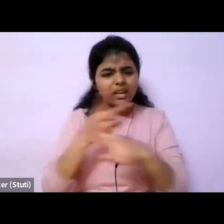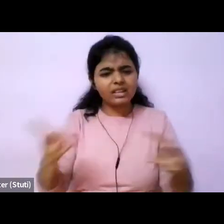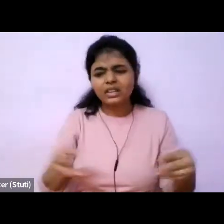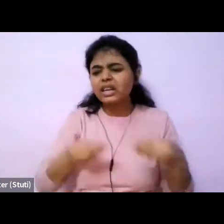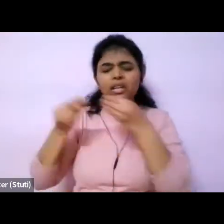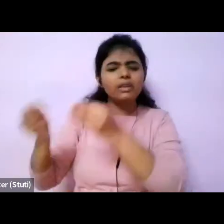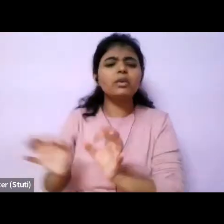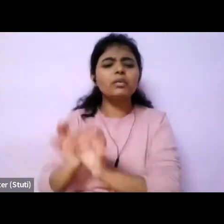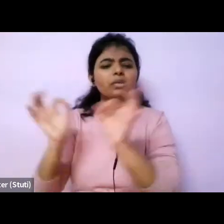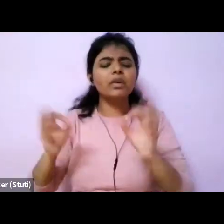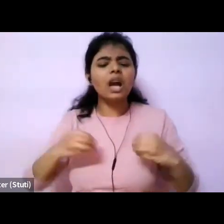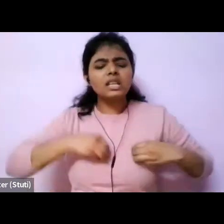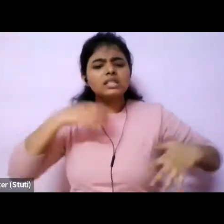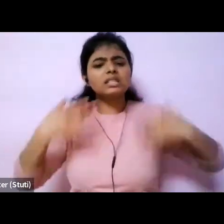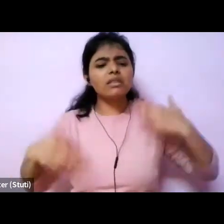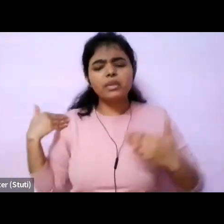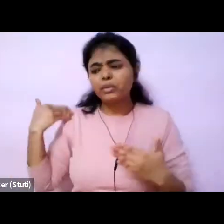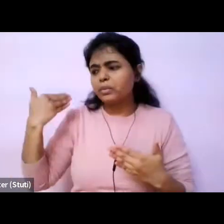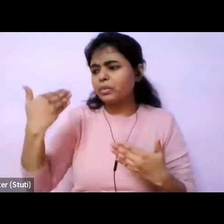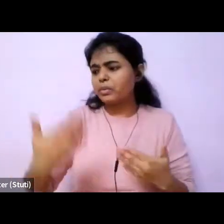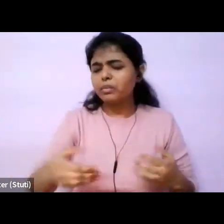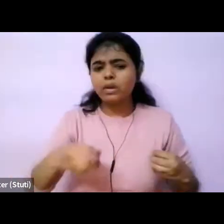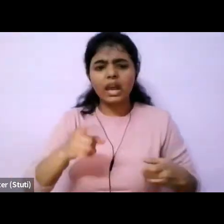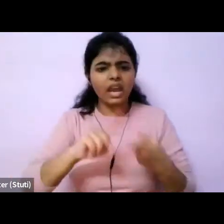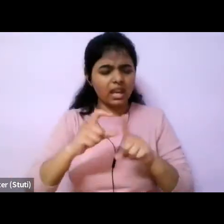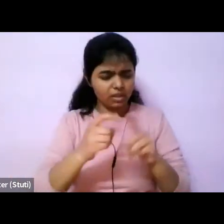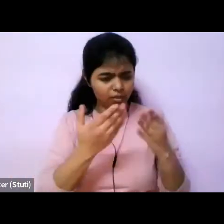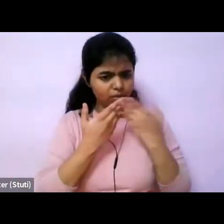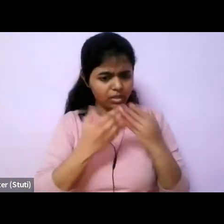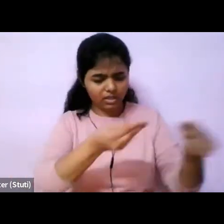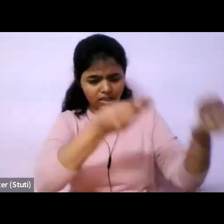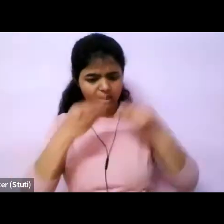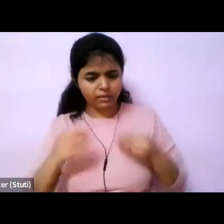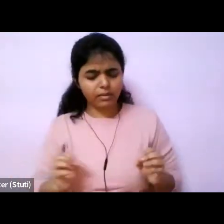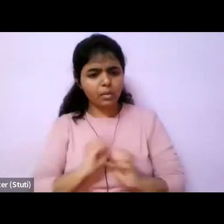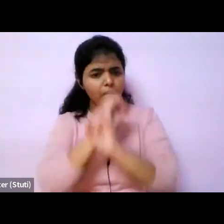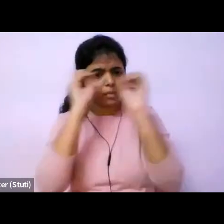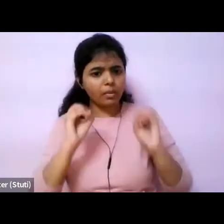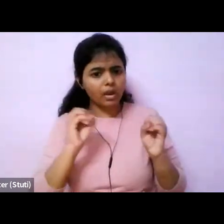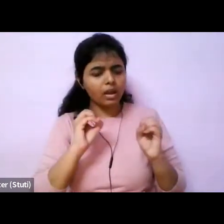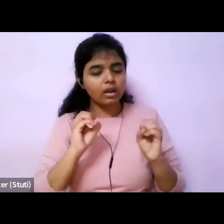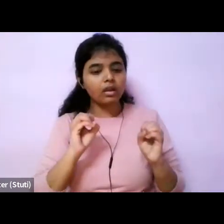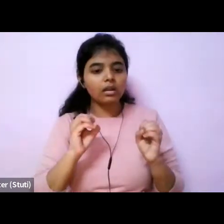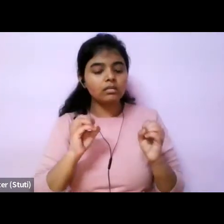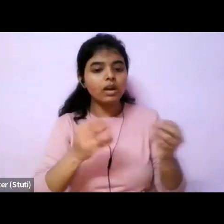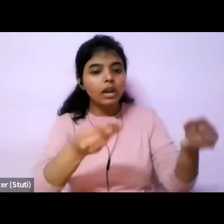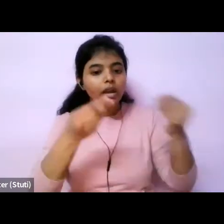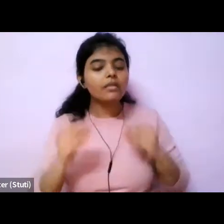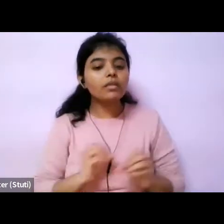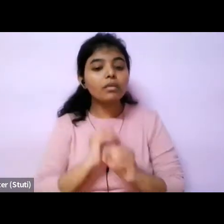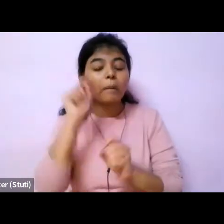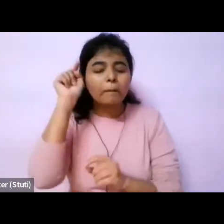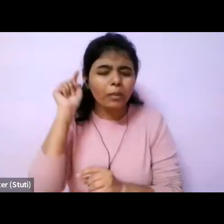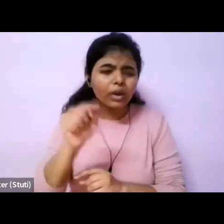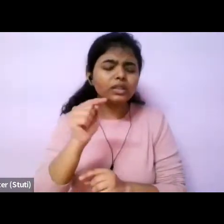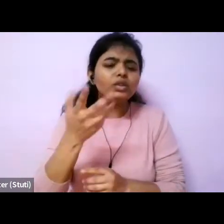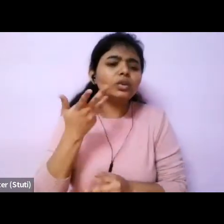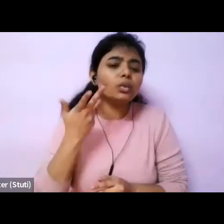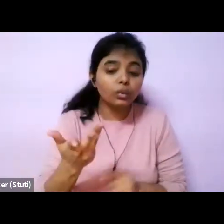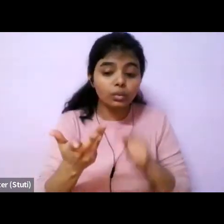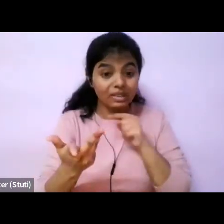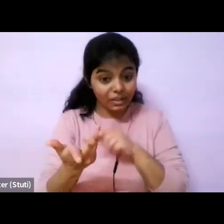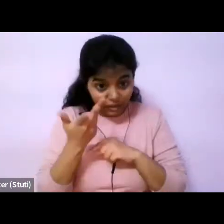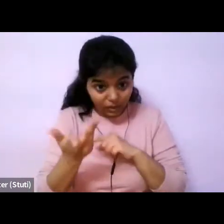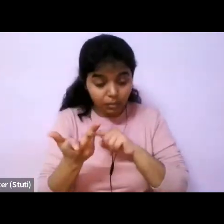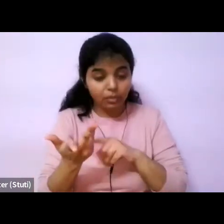did I think that education was not available to me, that, nothing would come of my life? When such a world, such a deaf